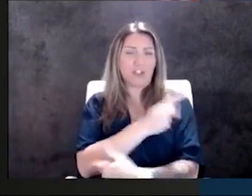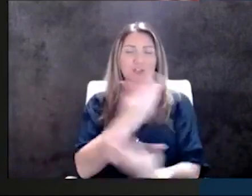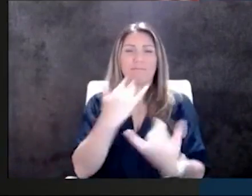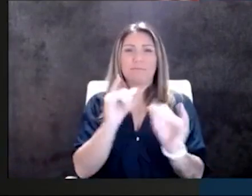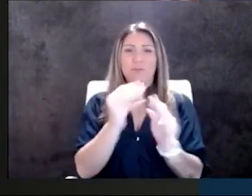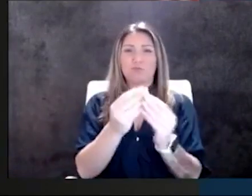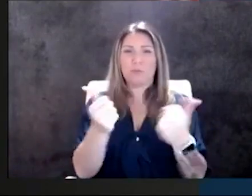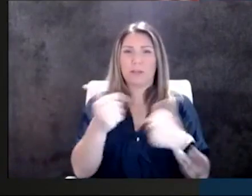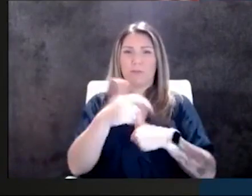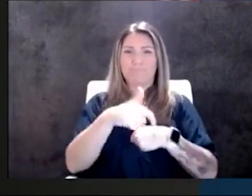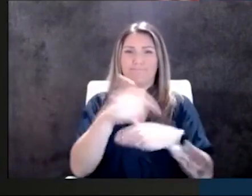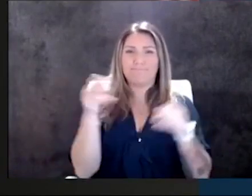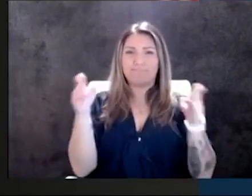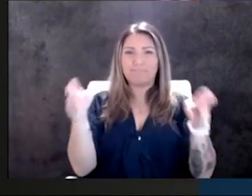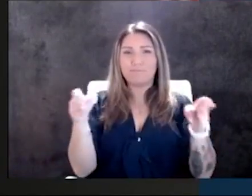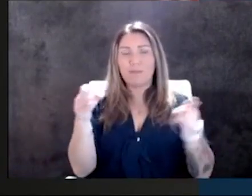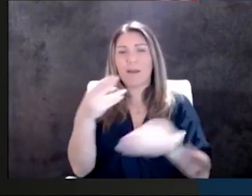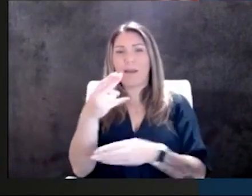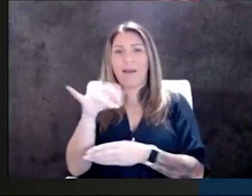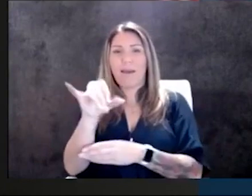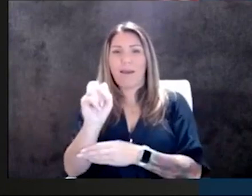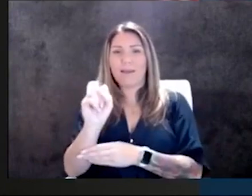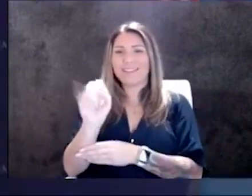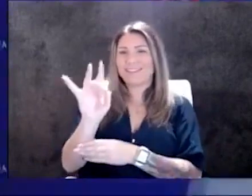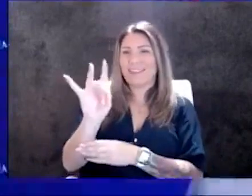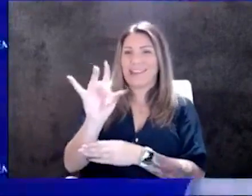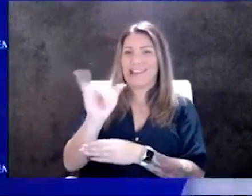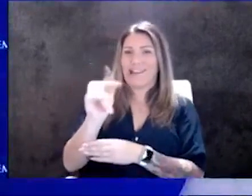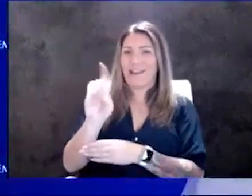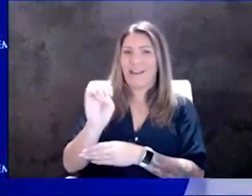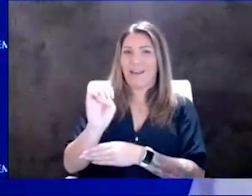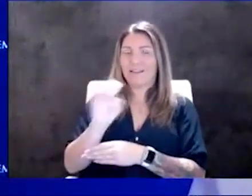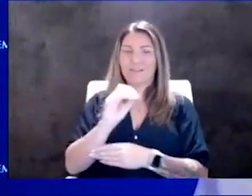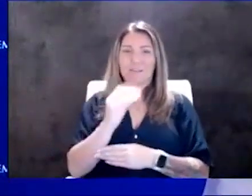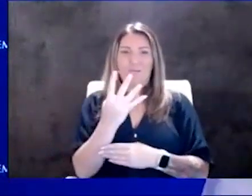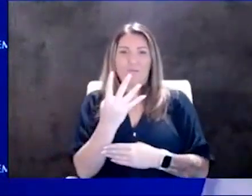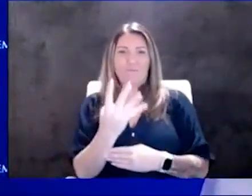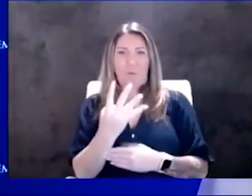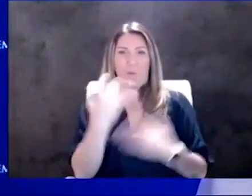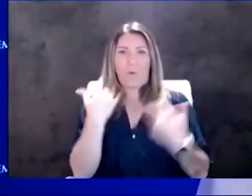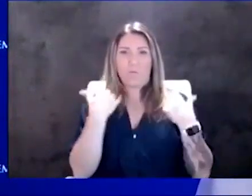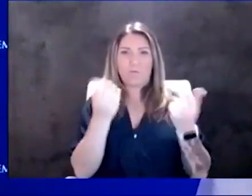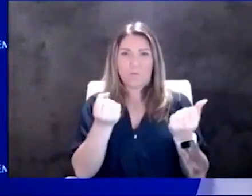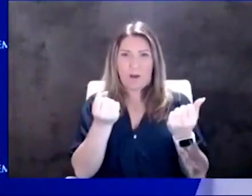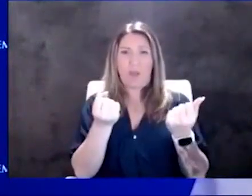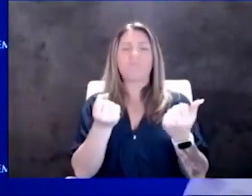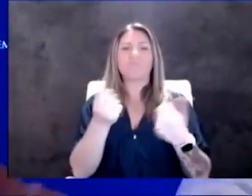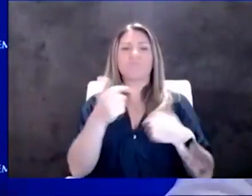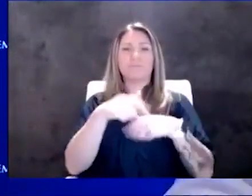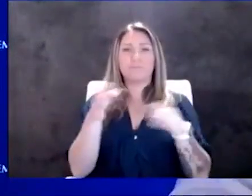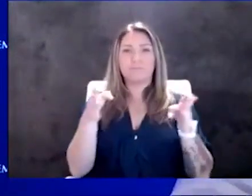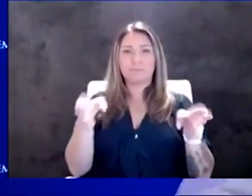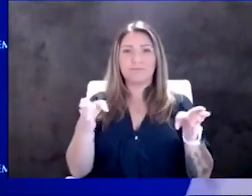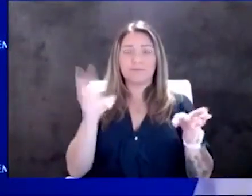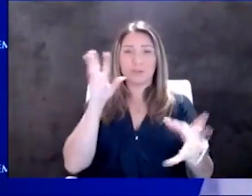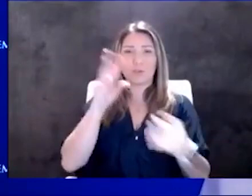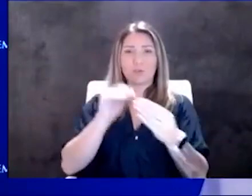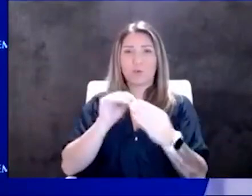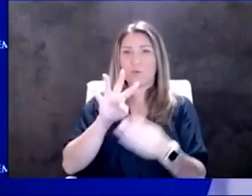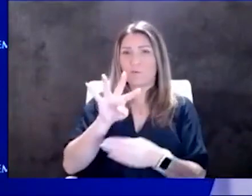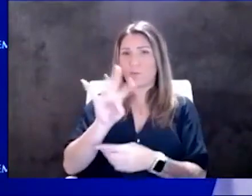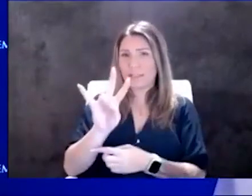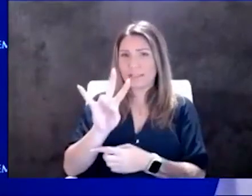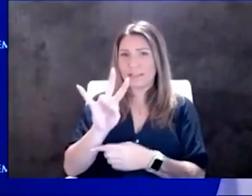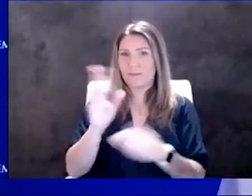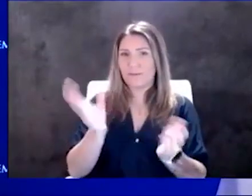active infections and 4 in that recovery period as well. So we here at the health system have a total of 47. Steve, the numbers